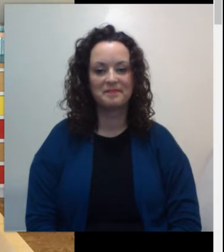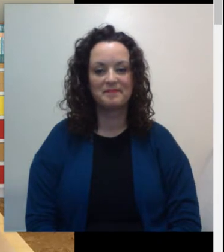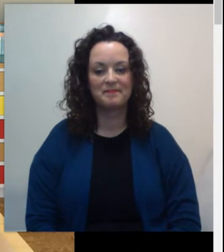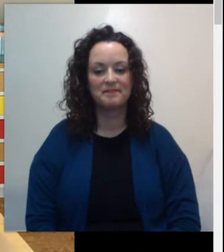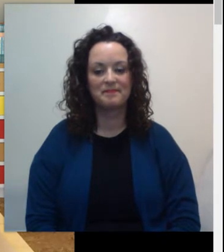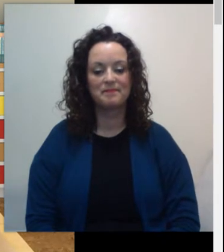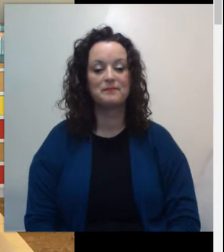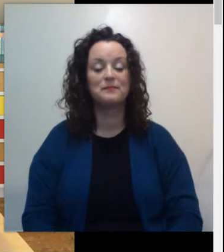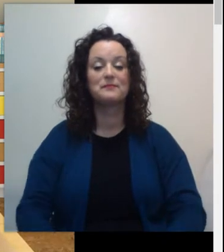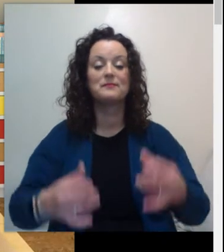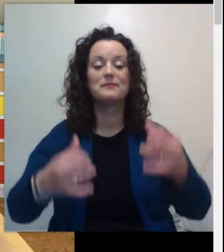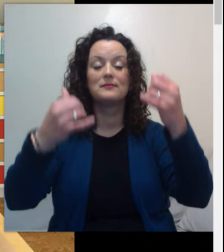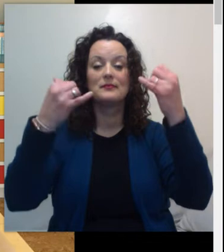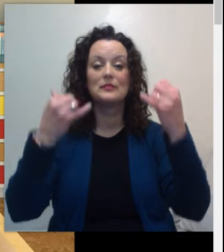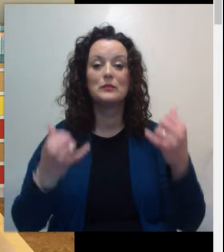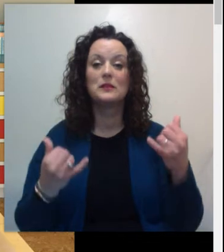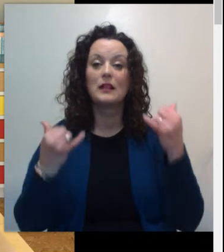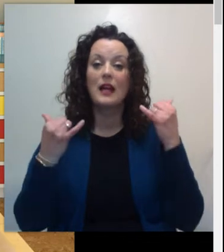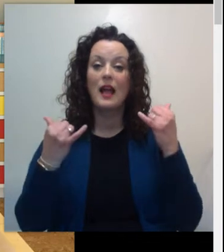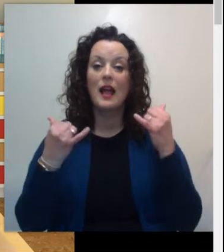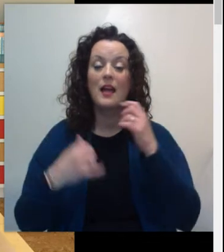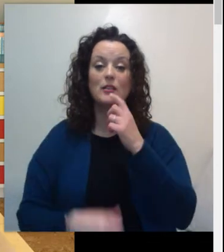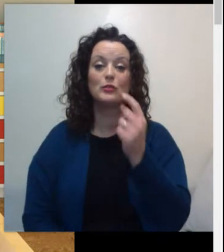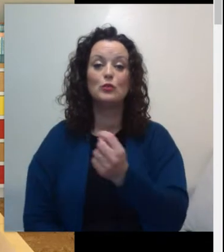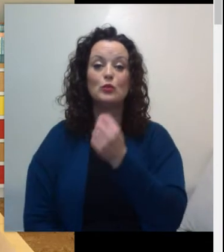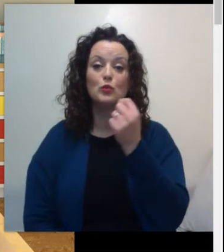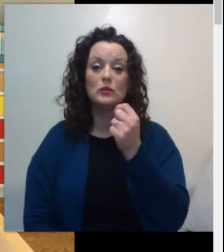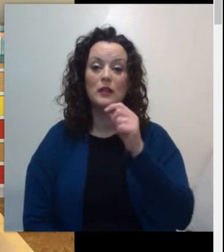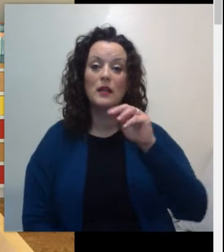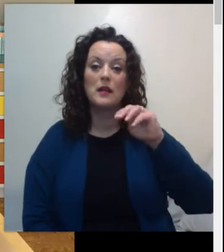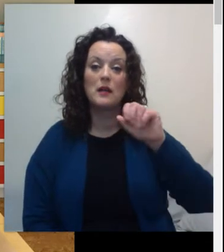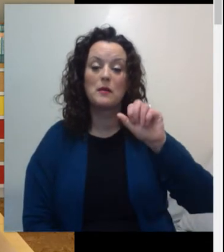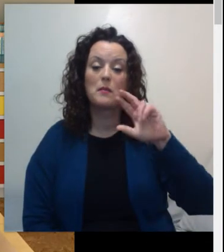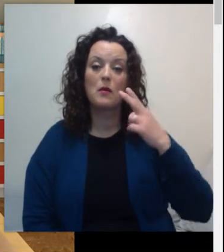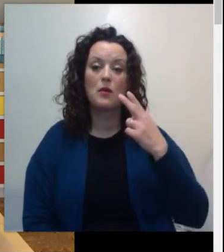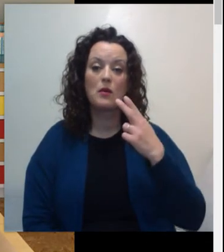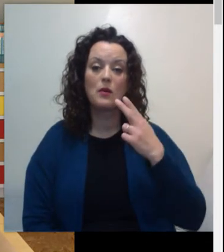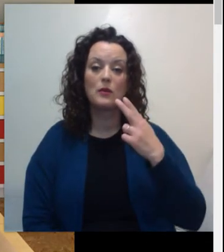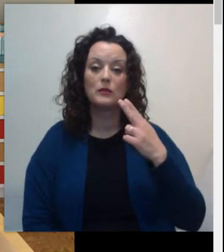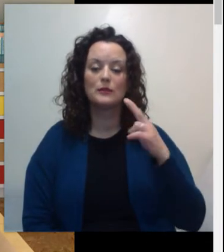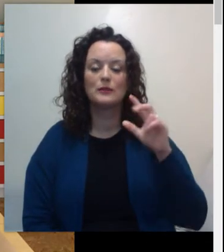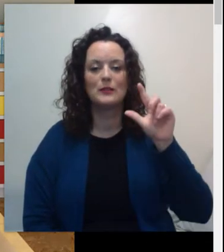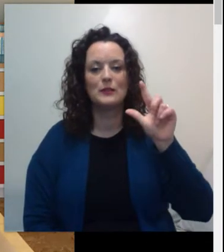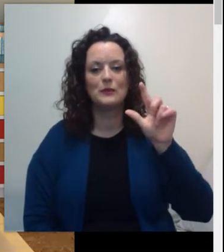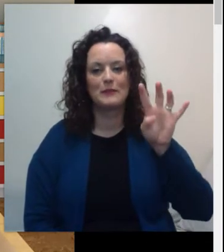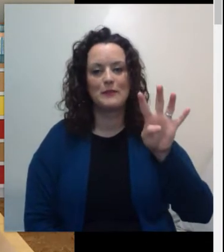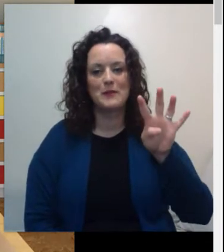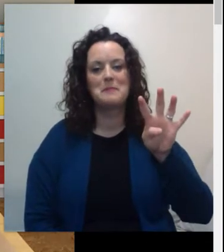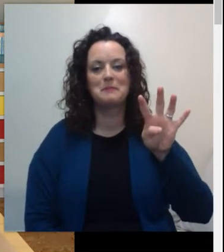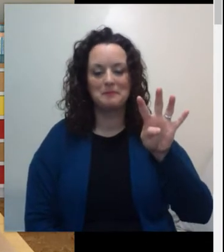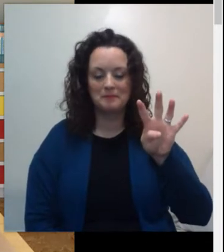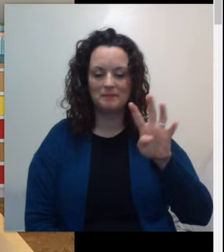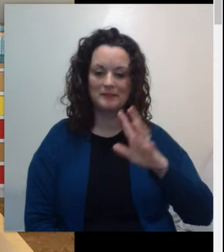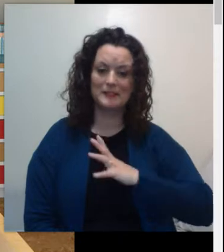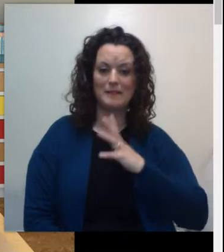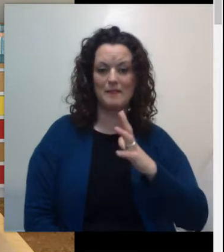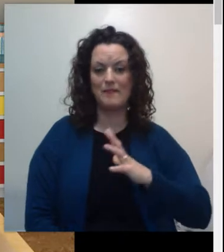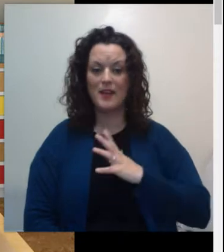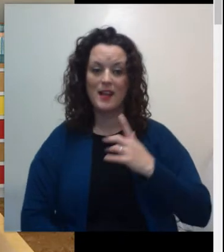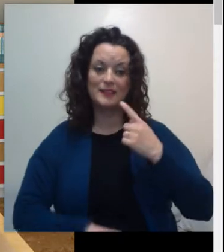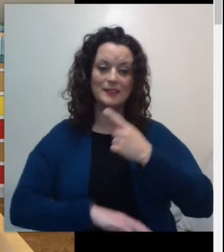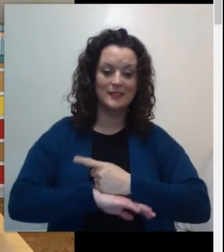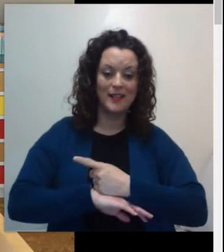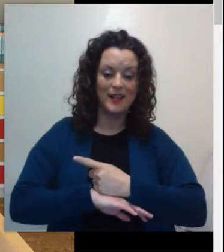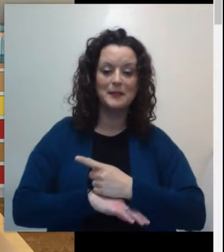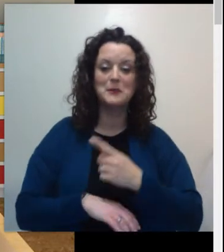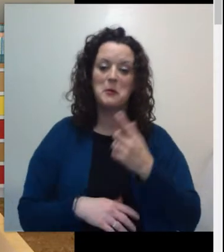Day is Tuesday, March 24. Fancy day, so I thought